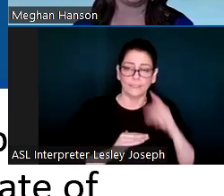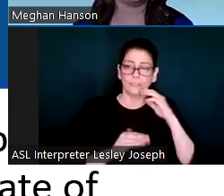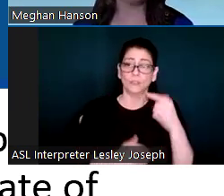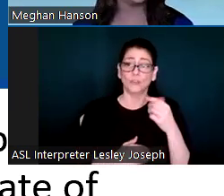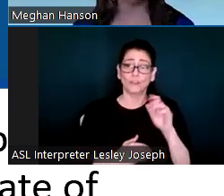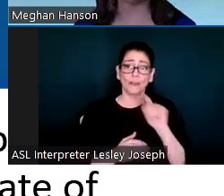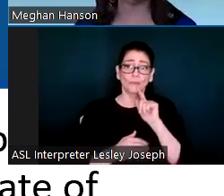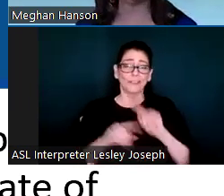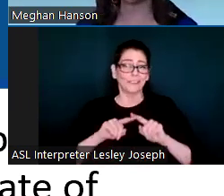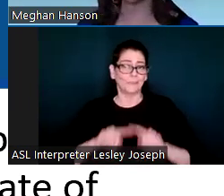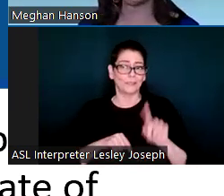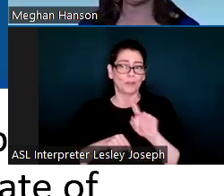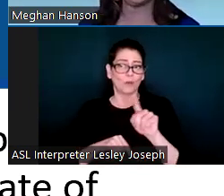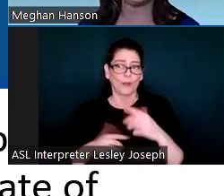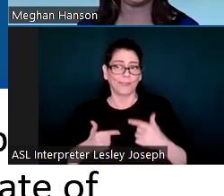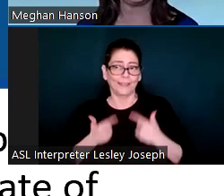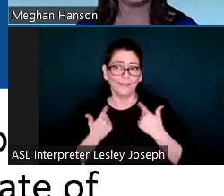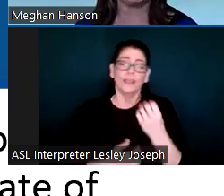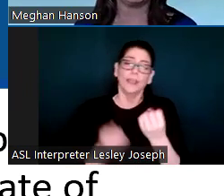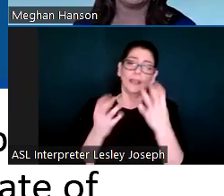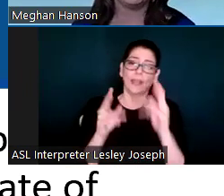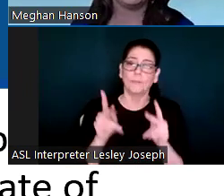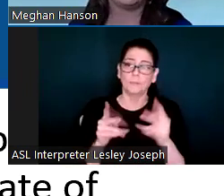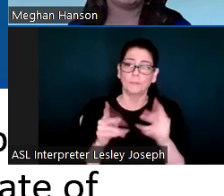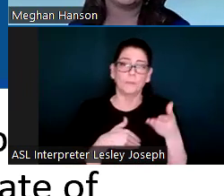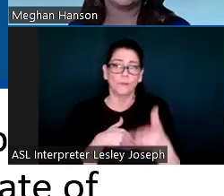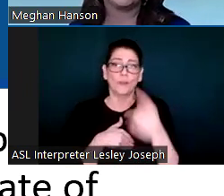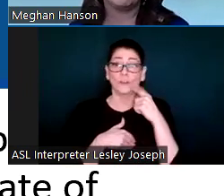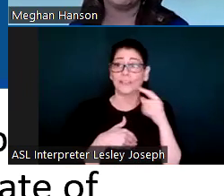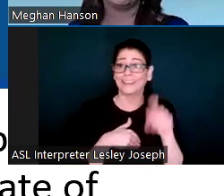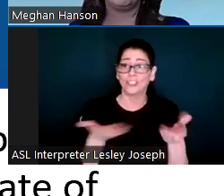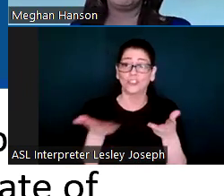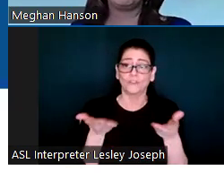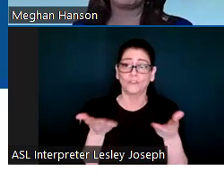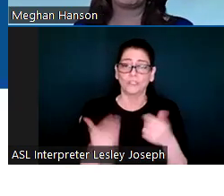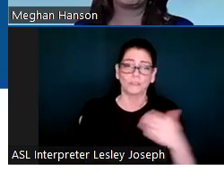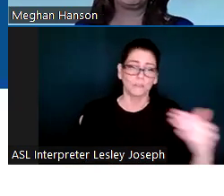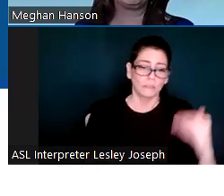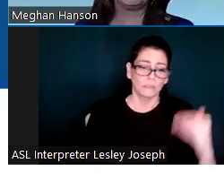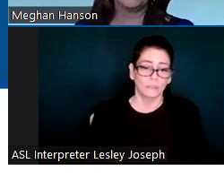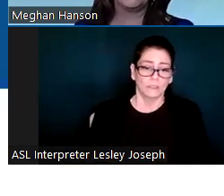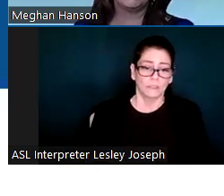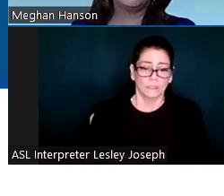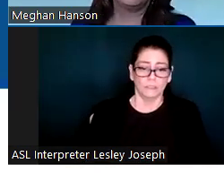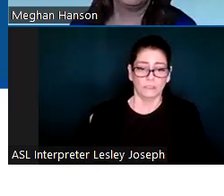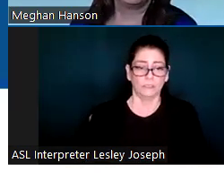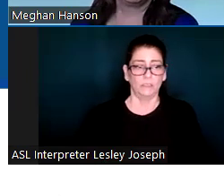upon where they're located and how many people they have in their area to serve. So if we could move forward.